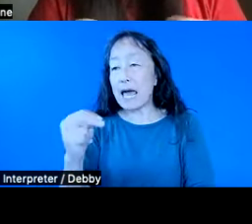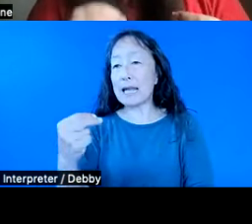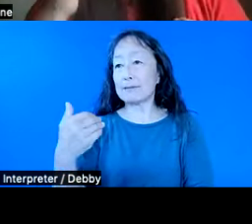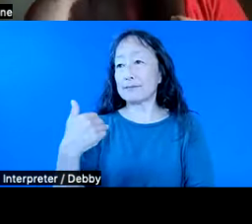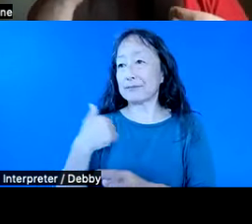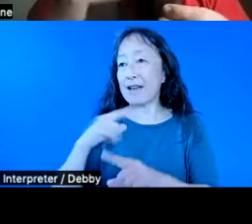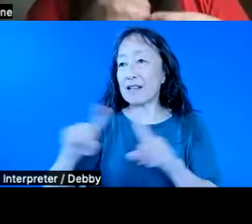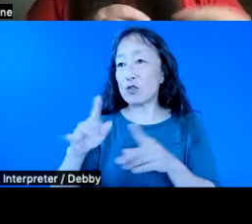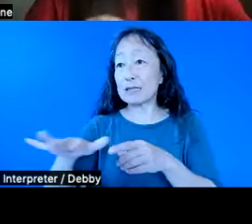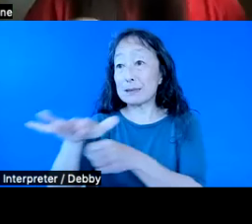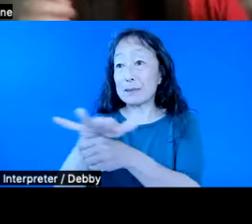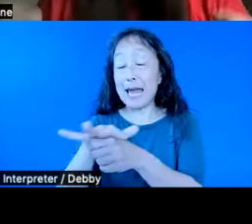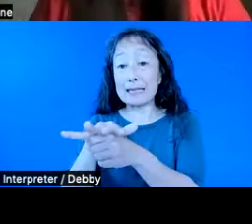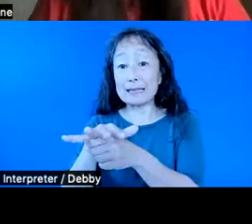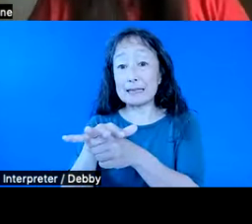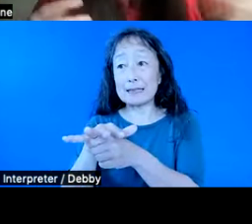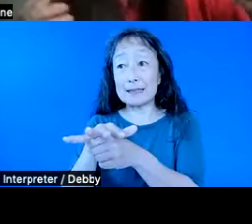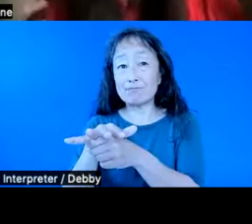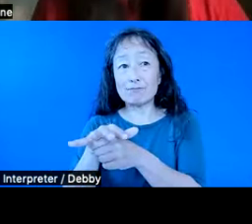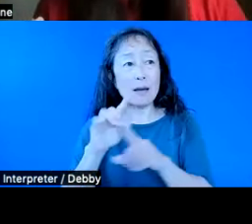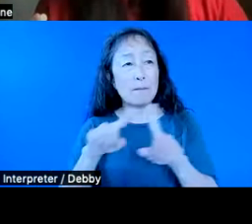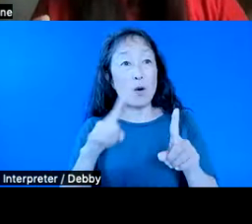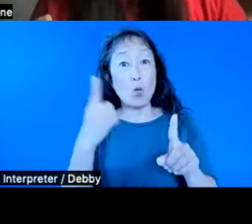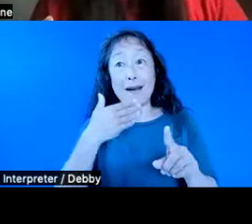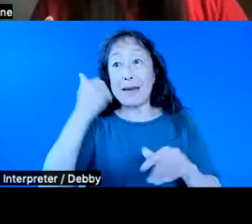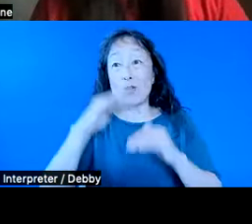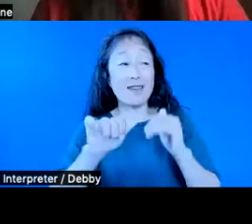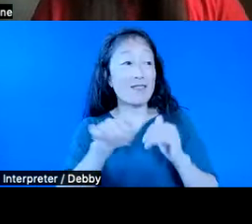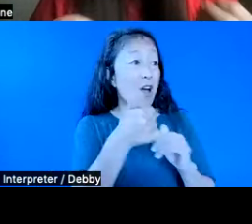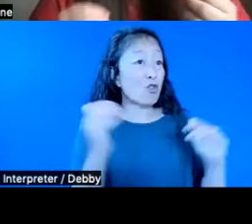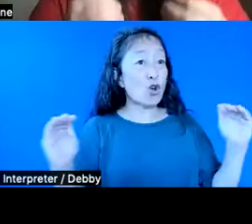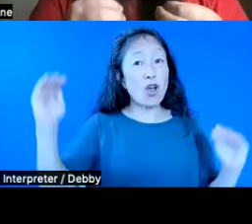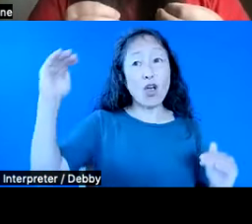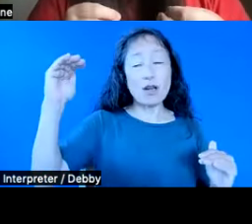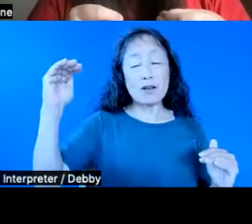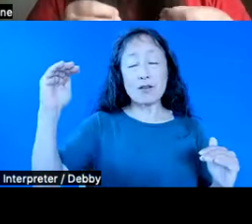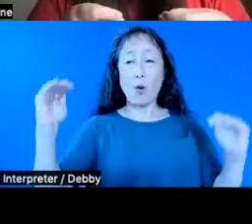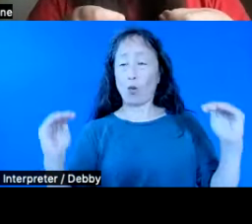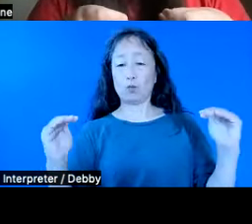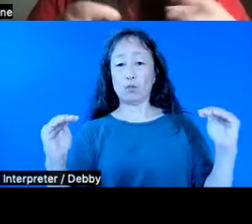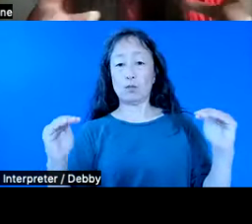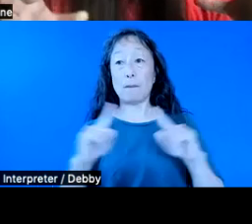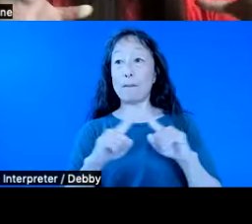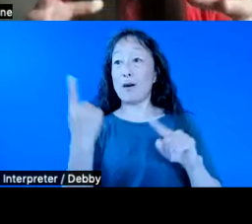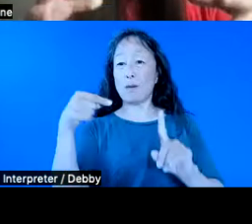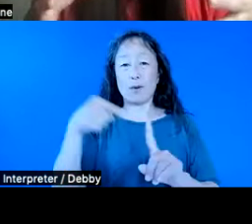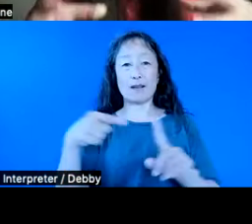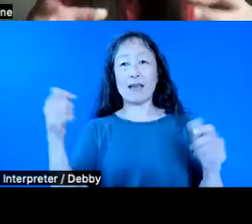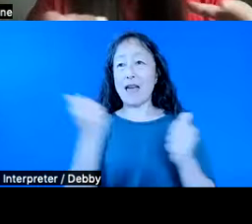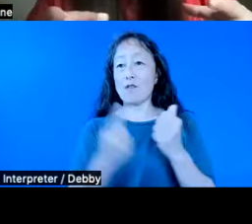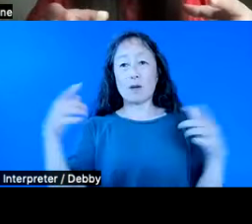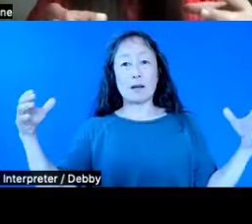community, and none is higher or better or more important than the other one. But at the same point, you all are coming together and everything